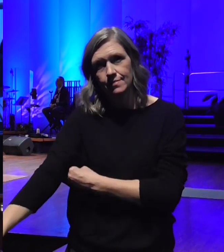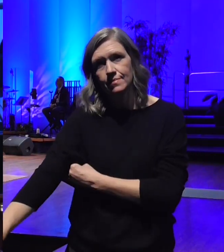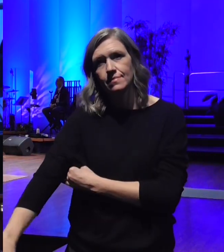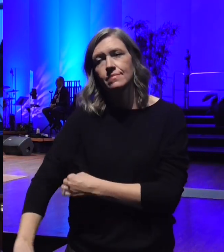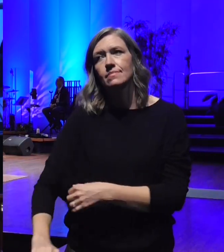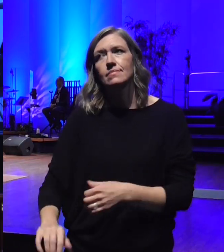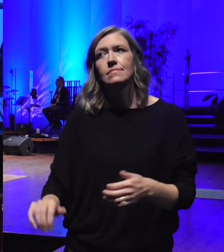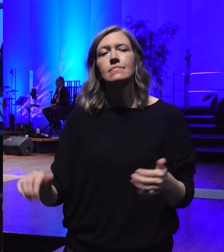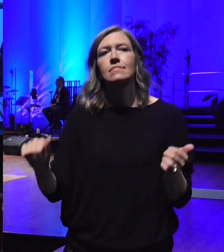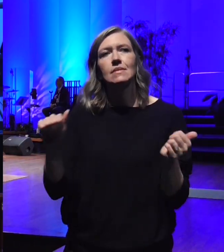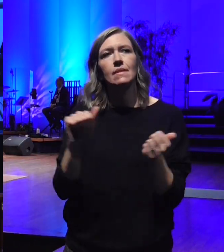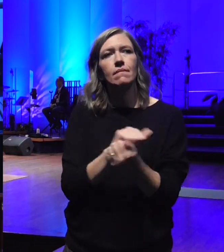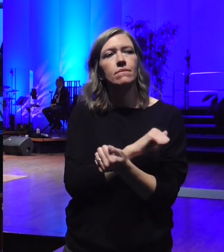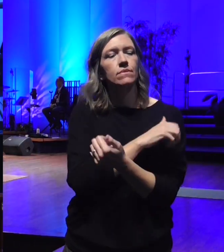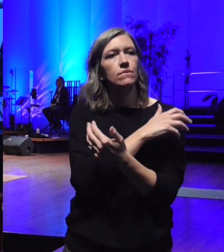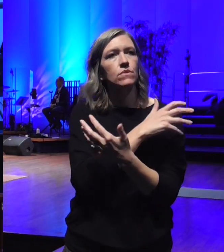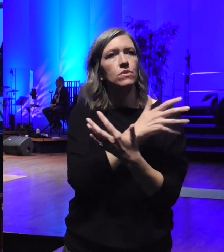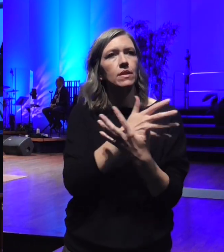To